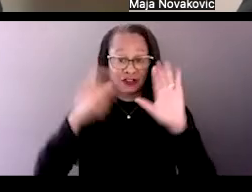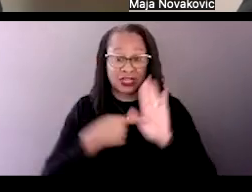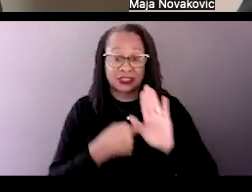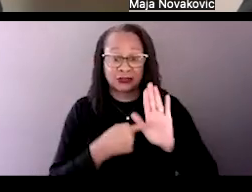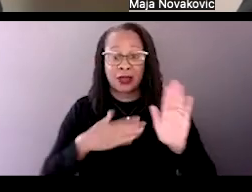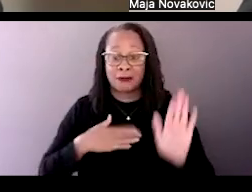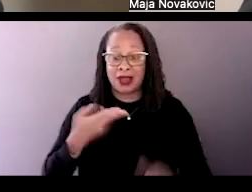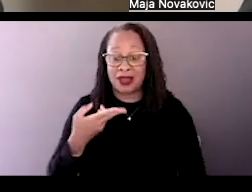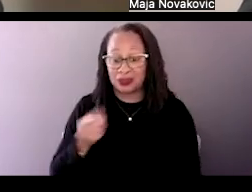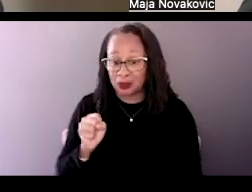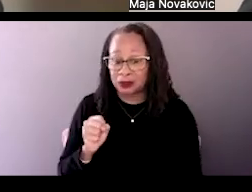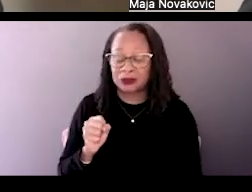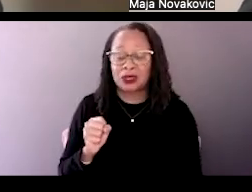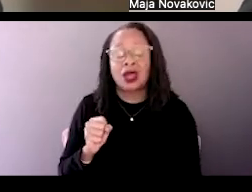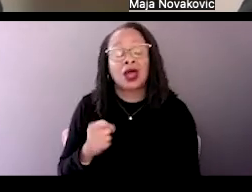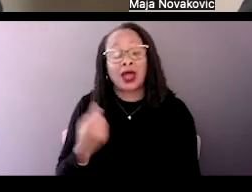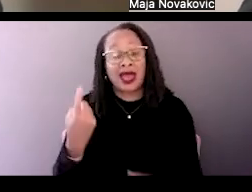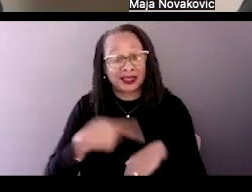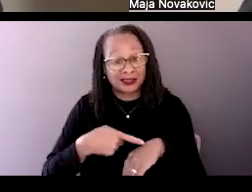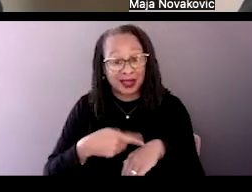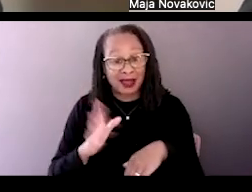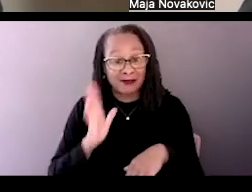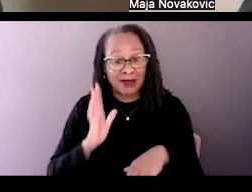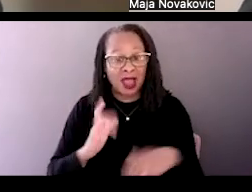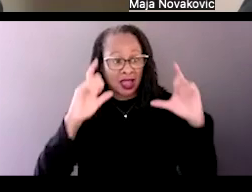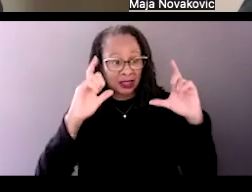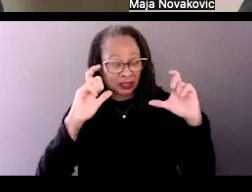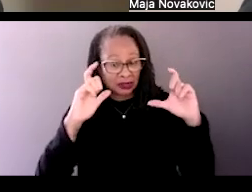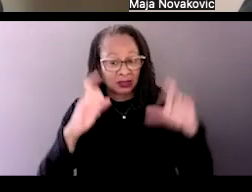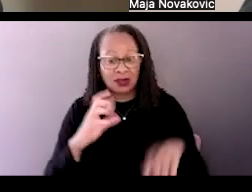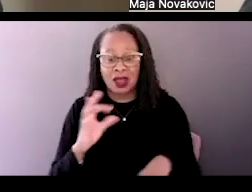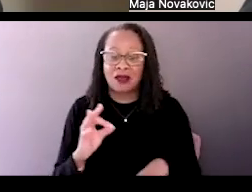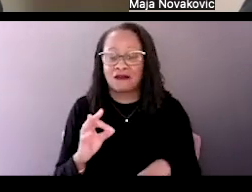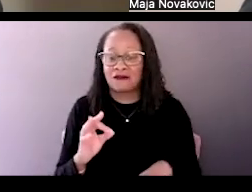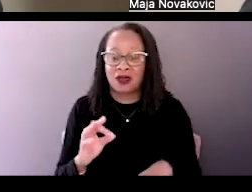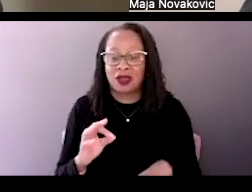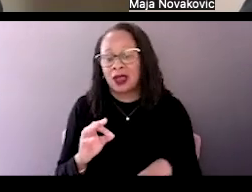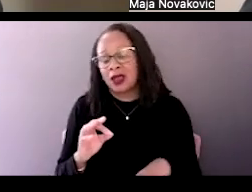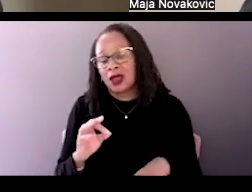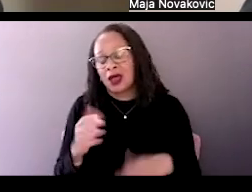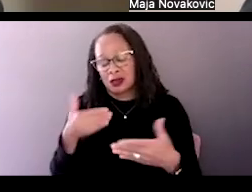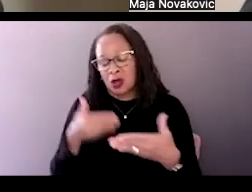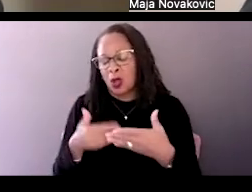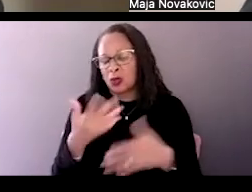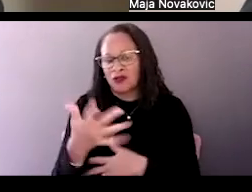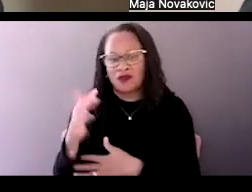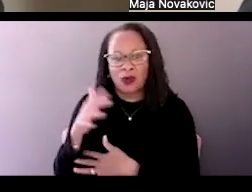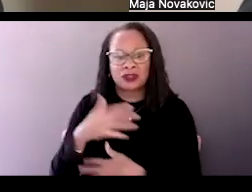Srebrenica. I took a photo of a white horse in a near by forest in my